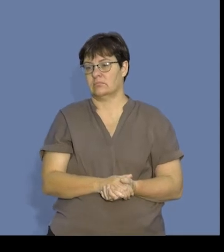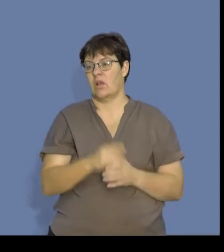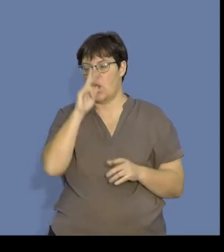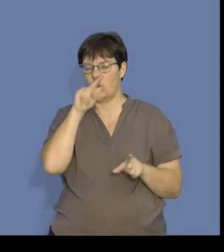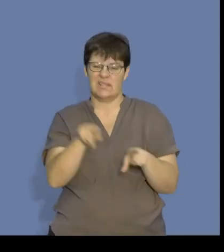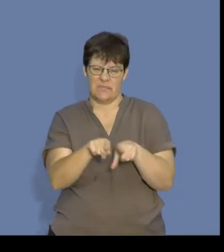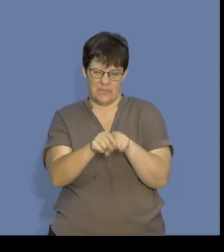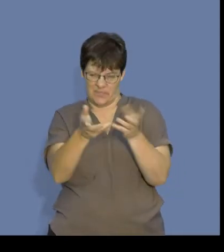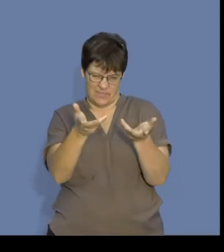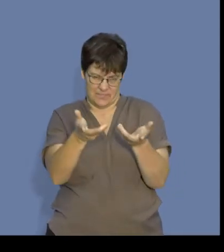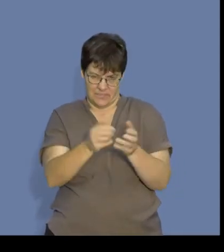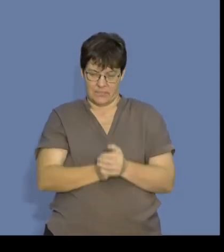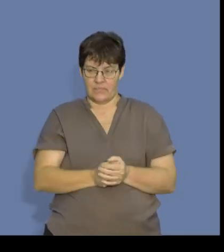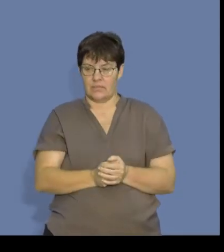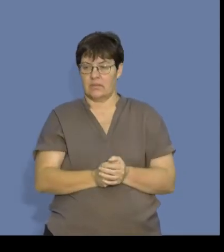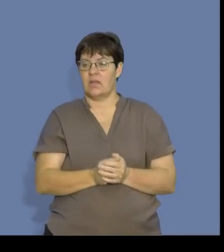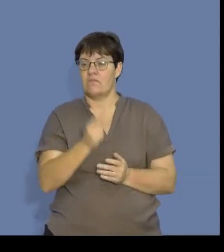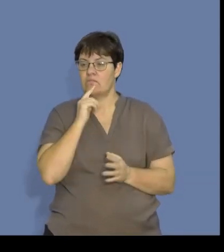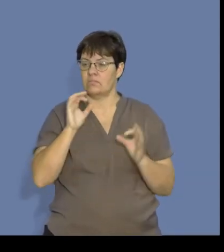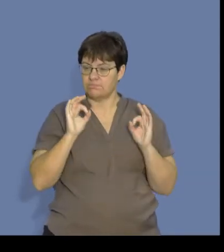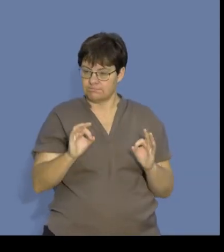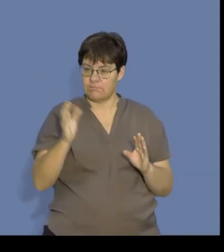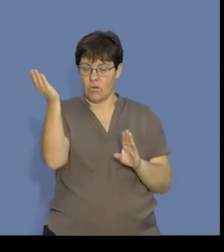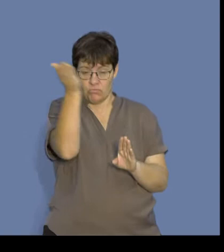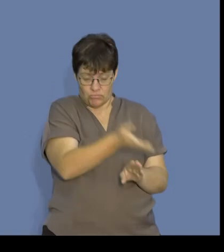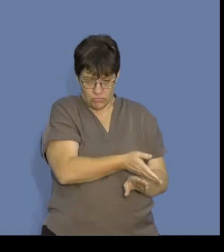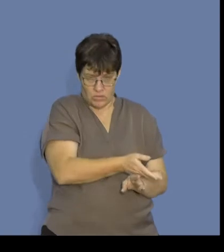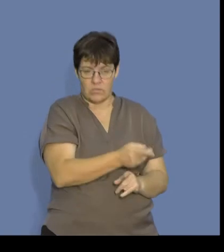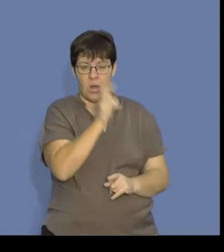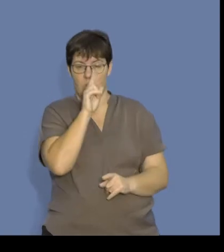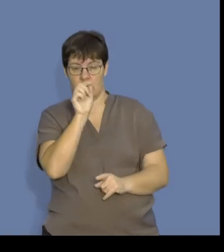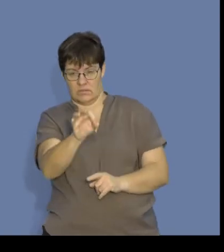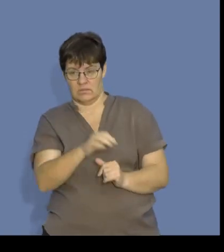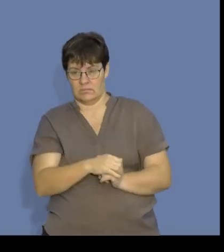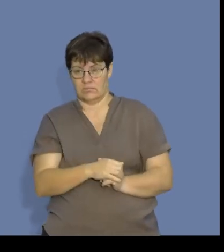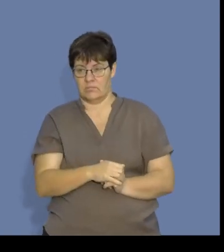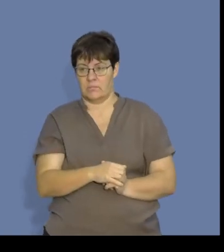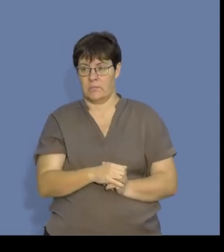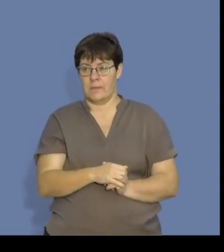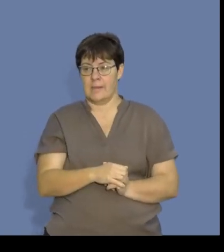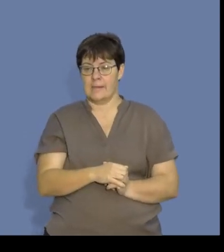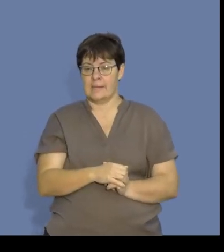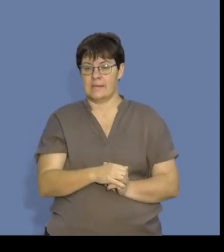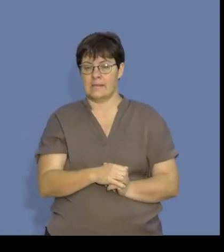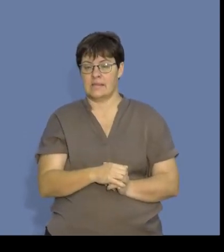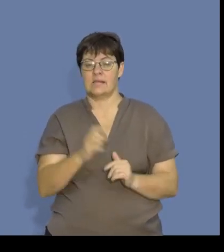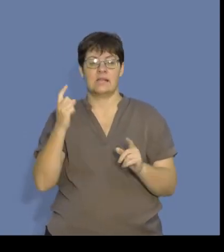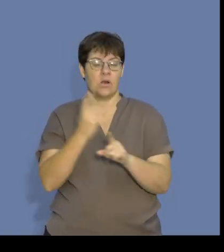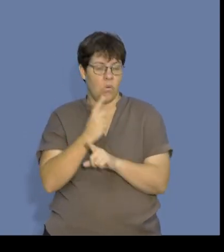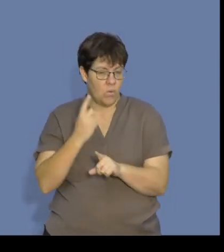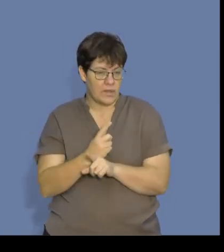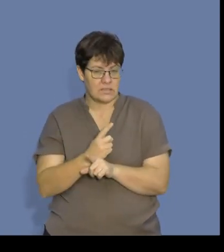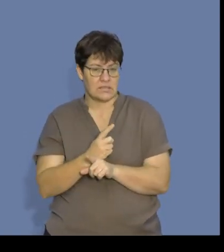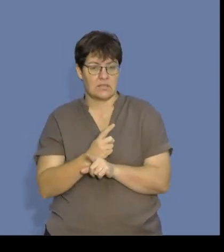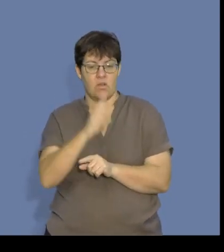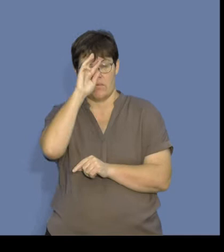it, it will be something like that. Now, if you use a proper ruler, it will then look like this. So you